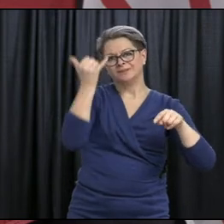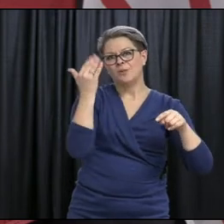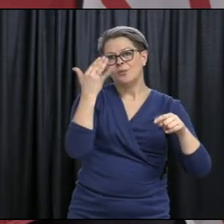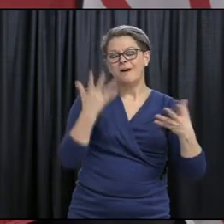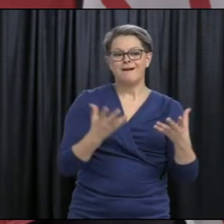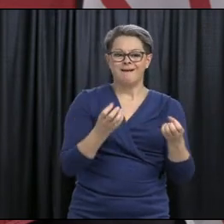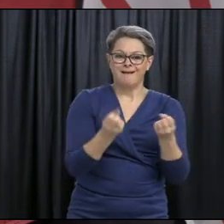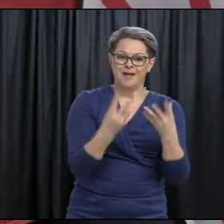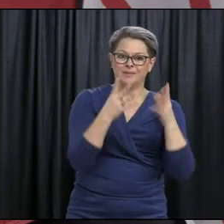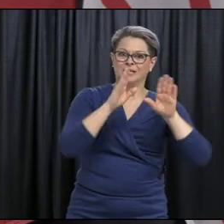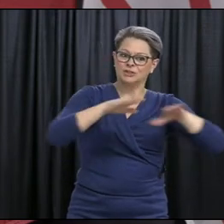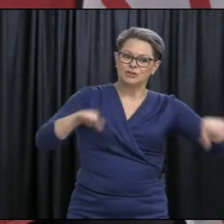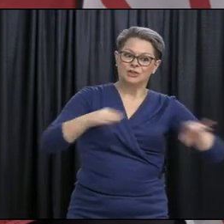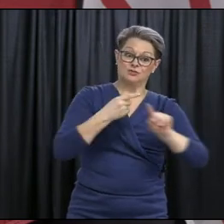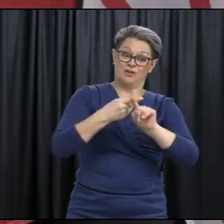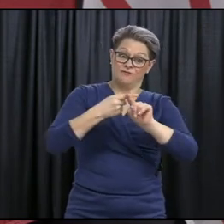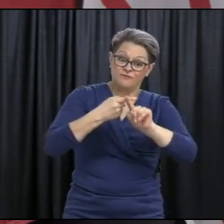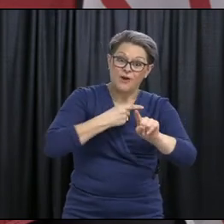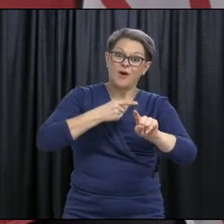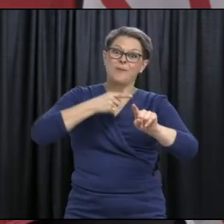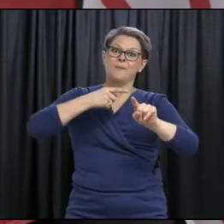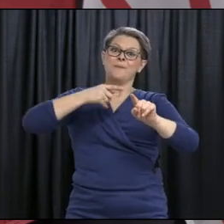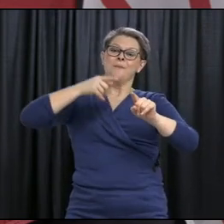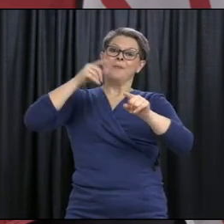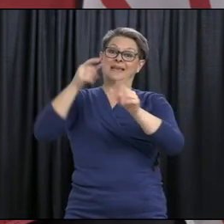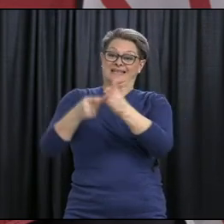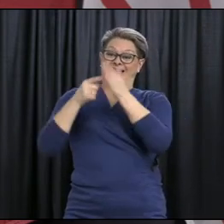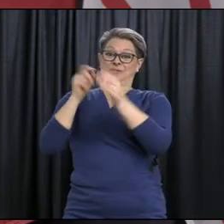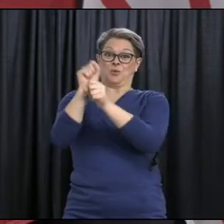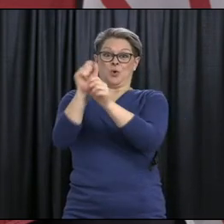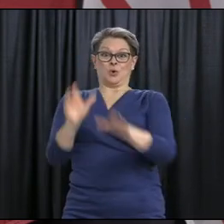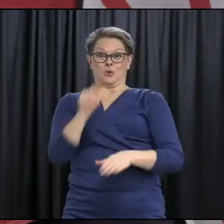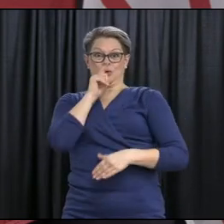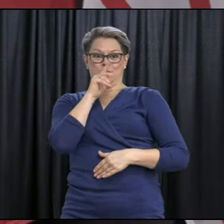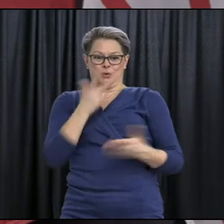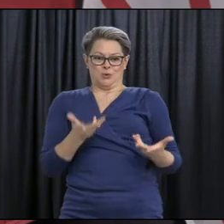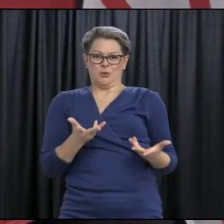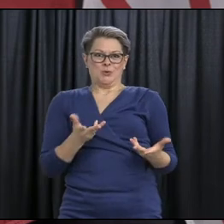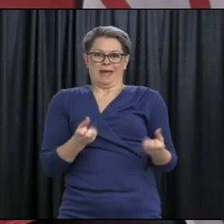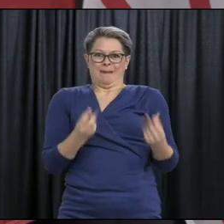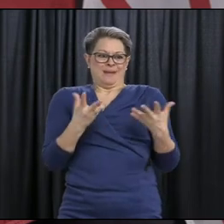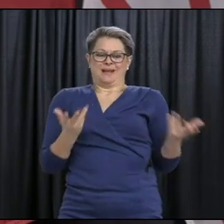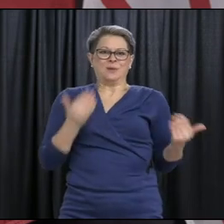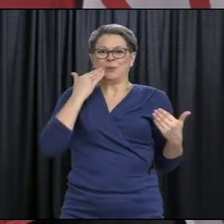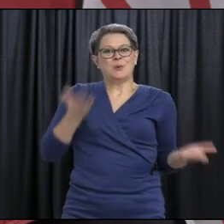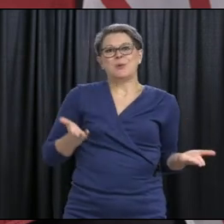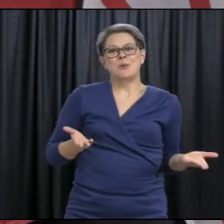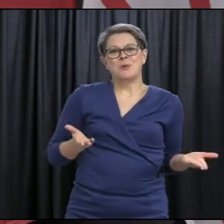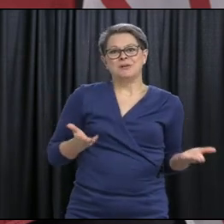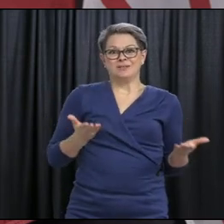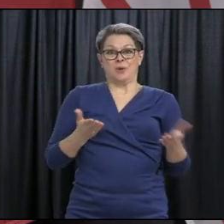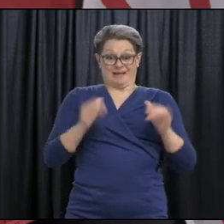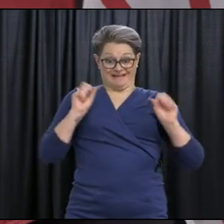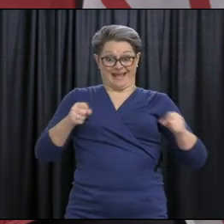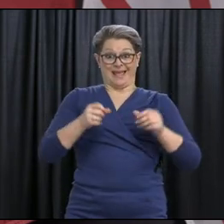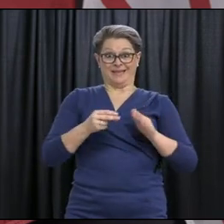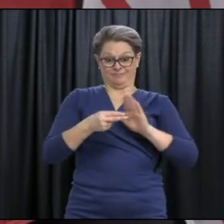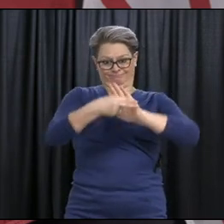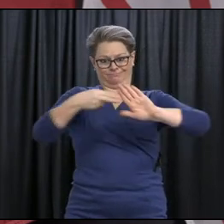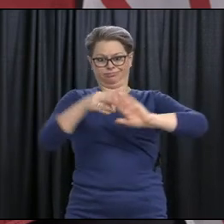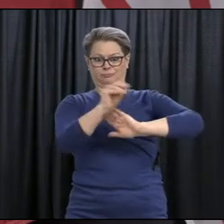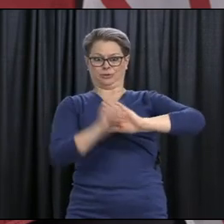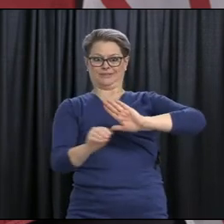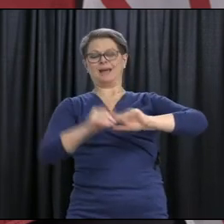are of parents of essential workers that must report to the workplace. By that